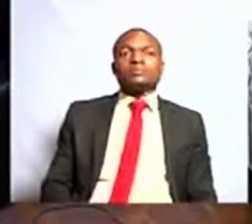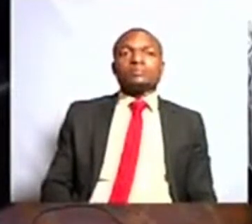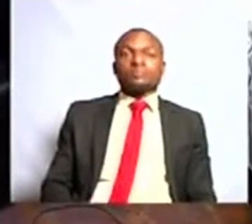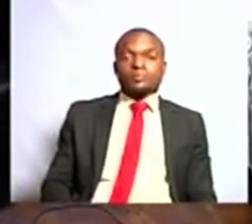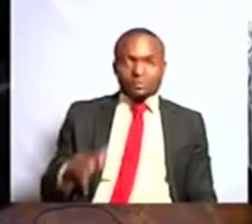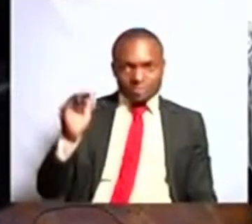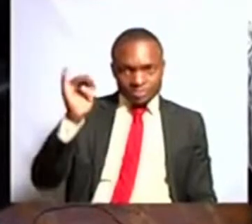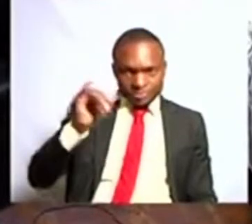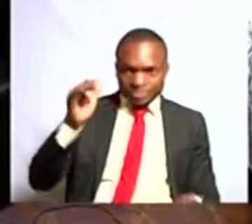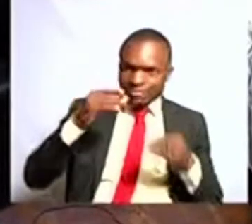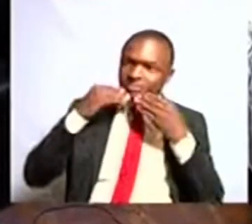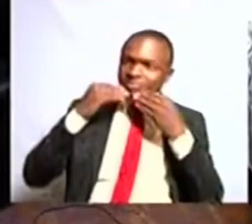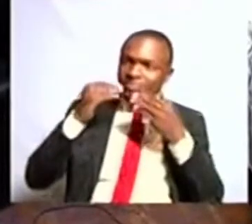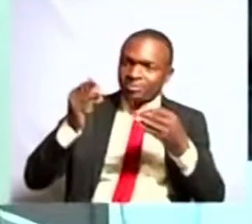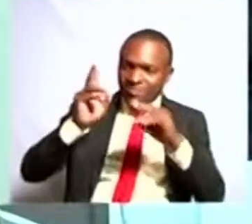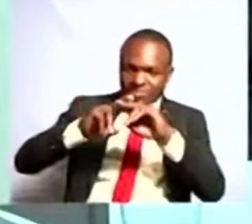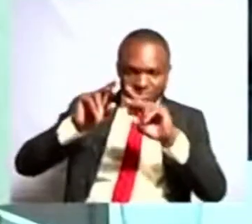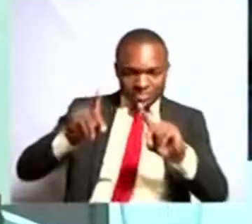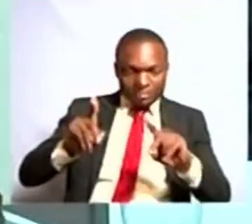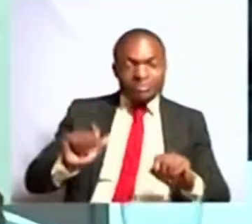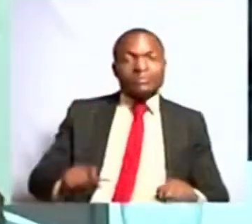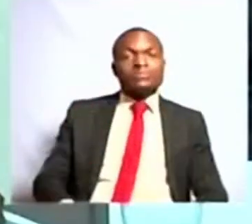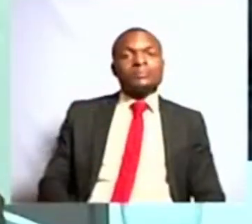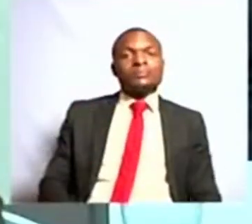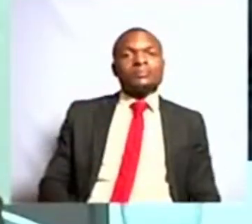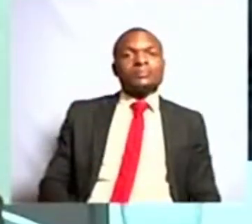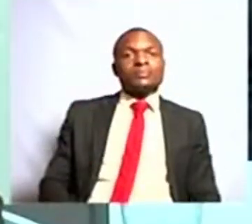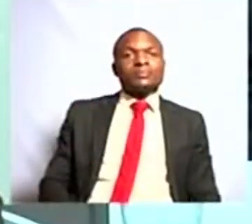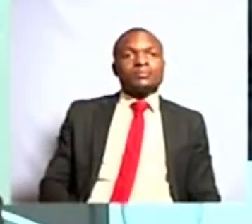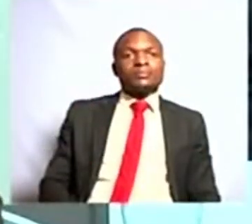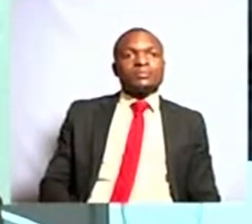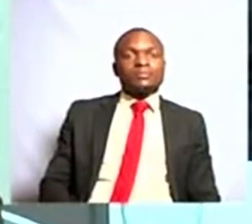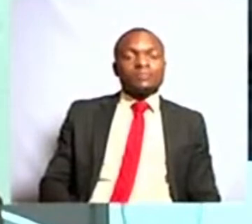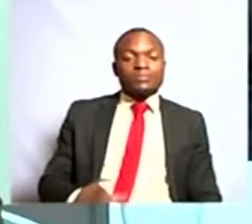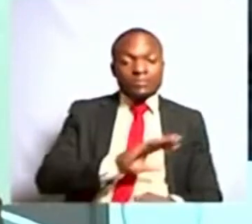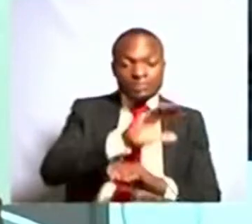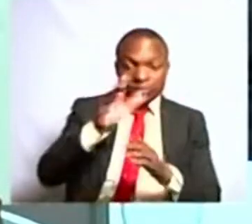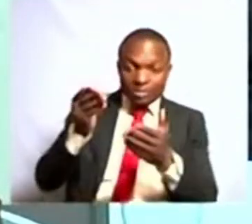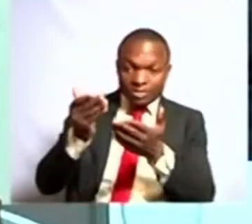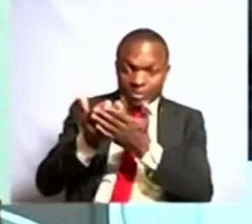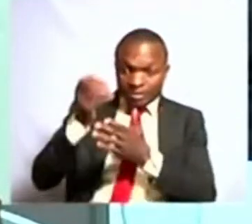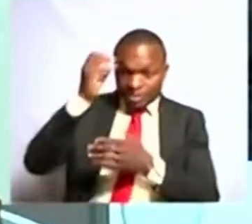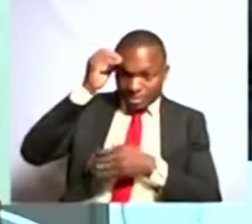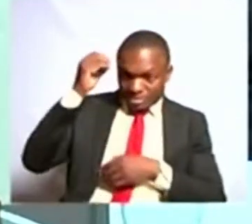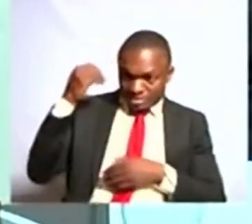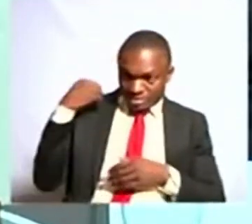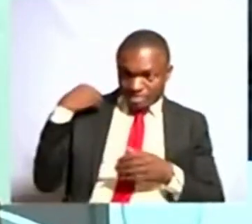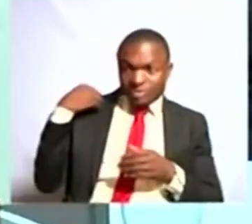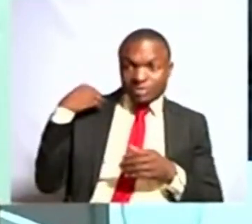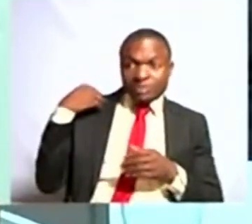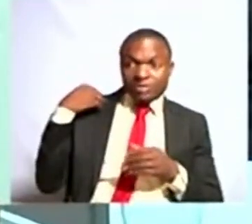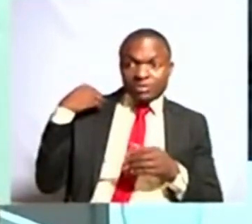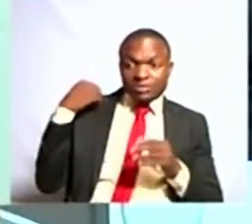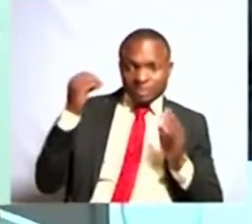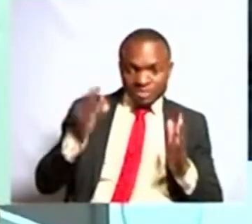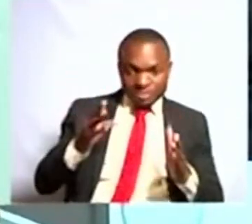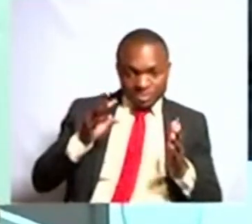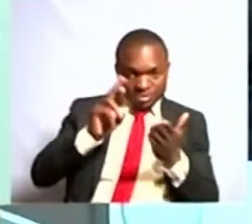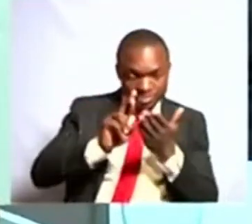Yes, please. Thank you very much, Chair. Chair, all officers report to the Permanent